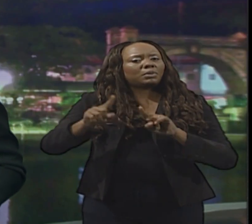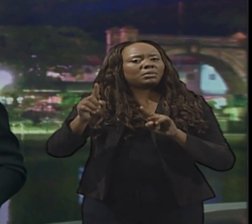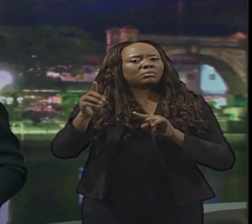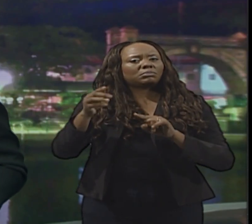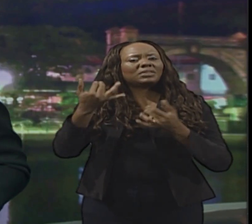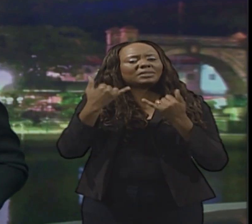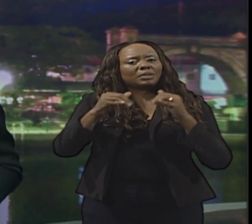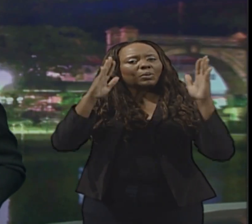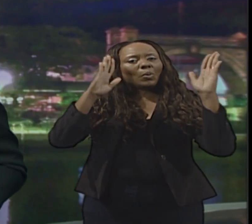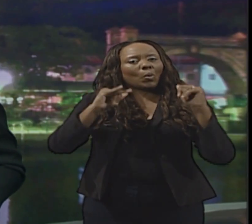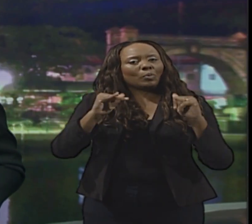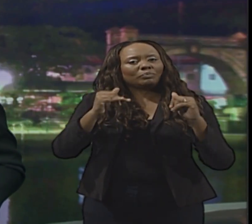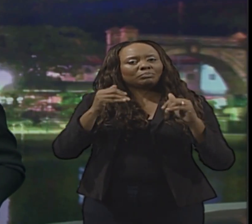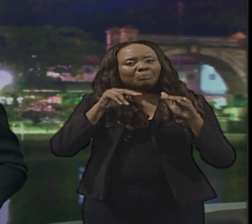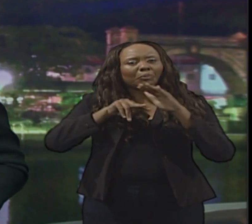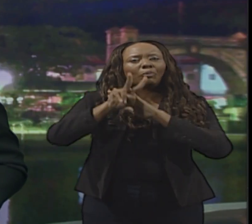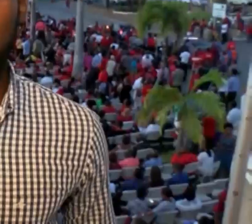there.